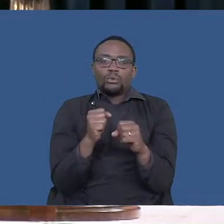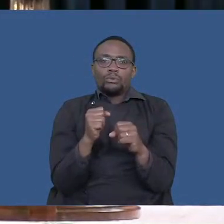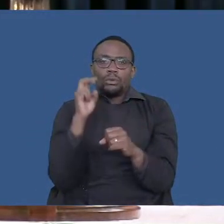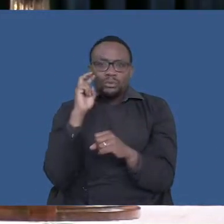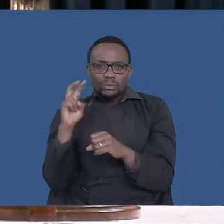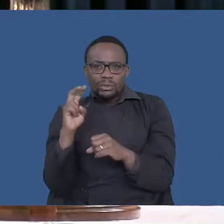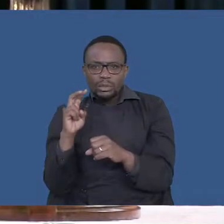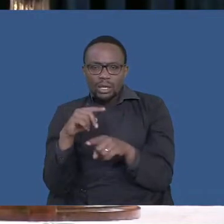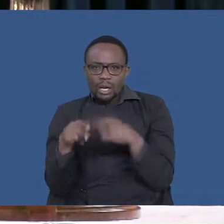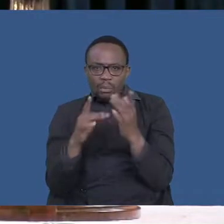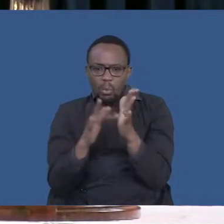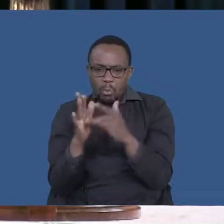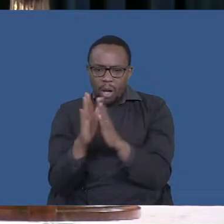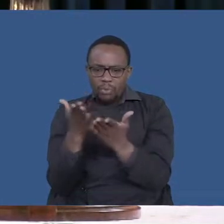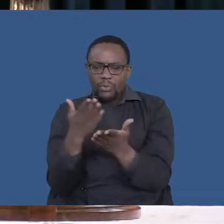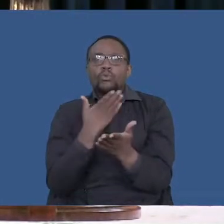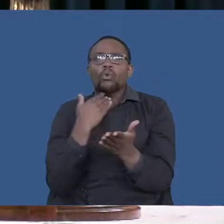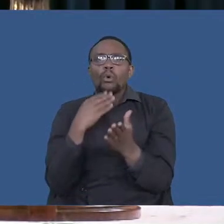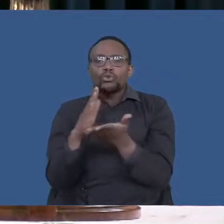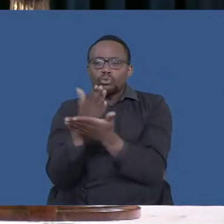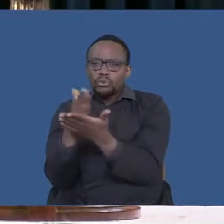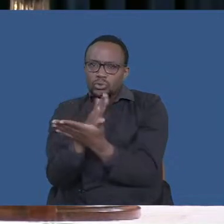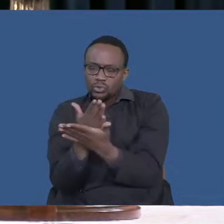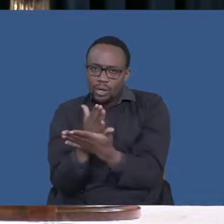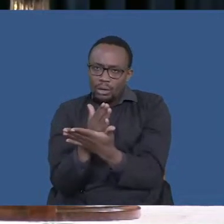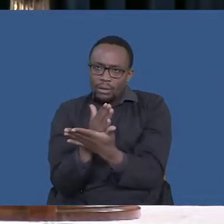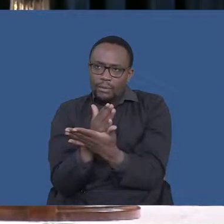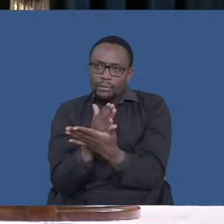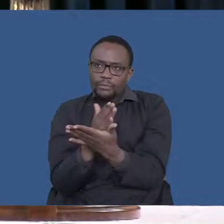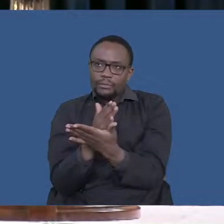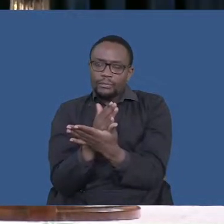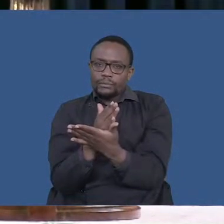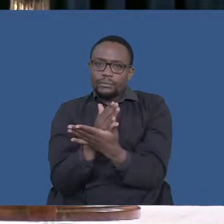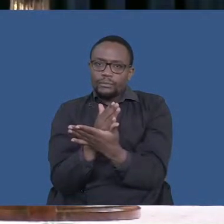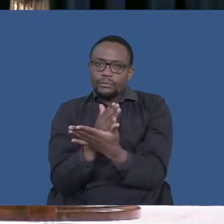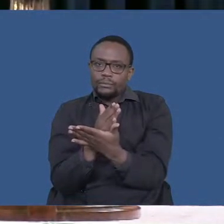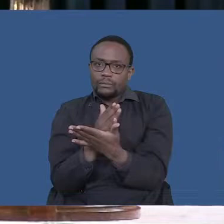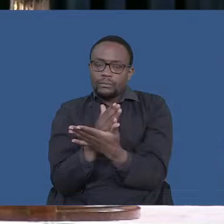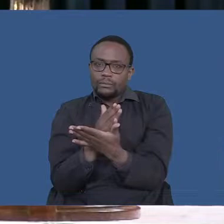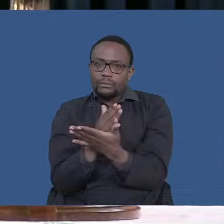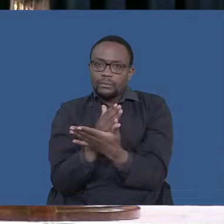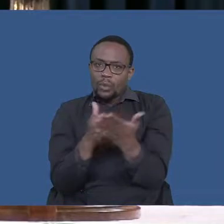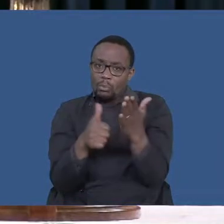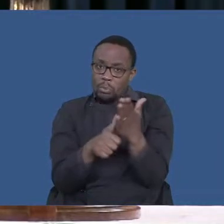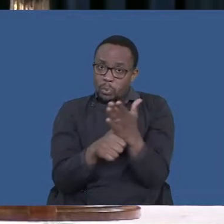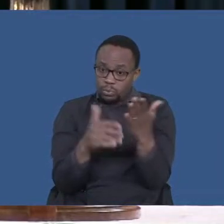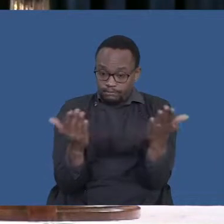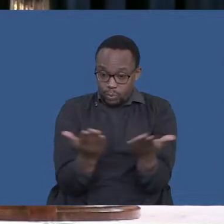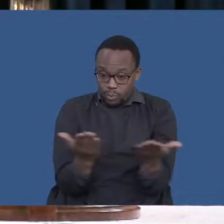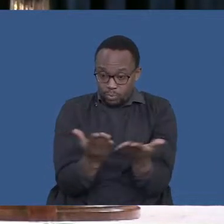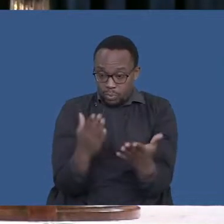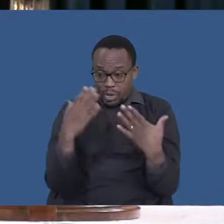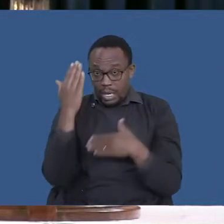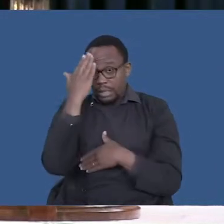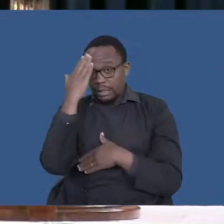about these portions of scripture that I want to share about very quickly. Where were some of the gaps that Israelites may have missed out